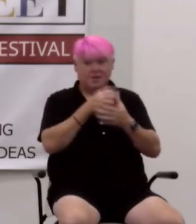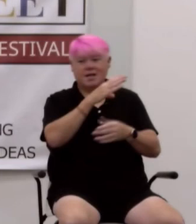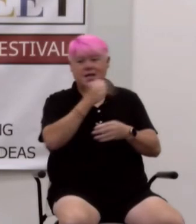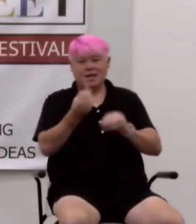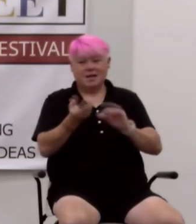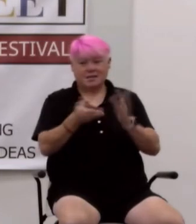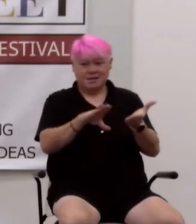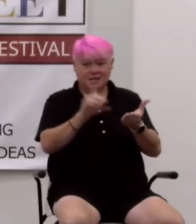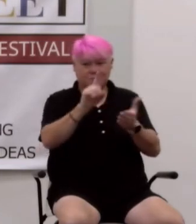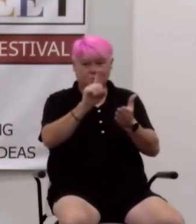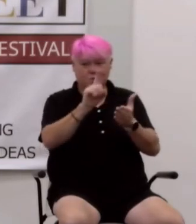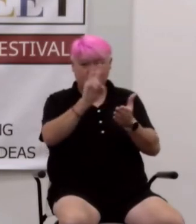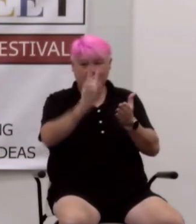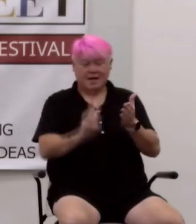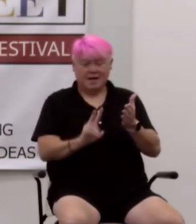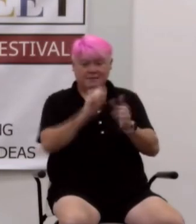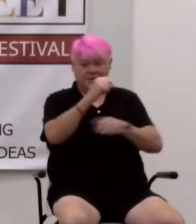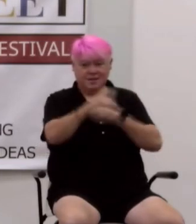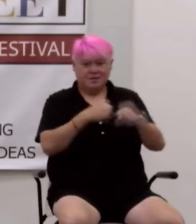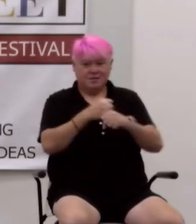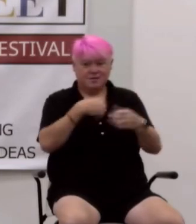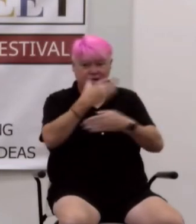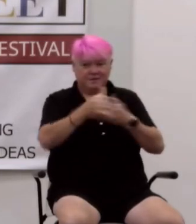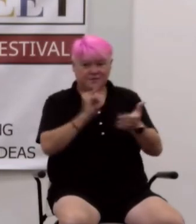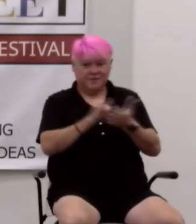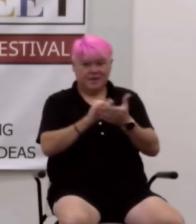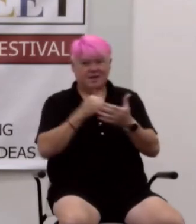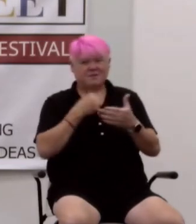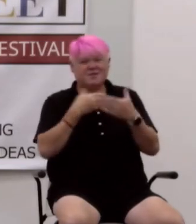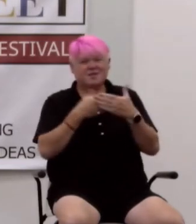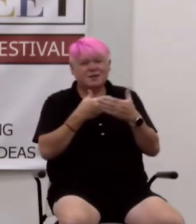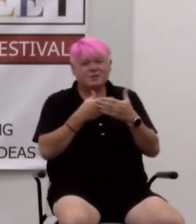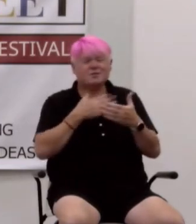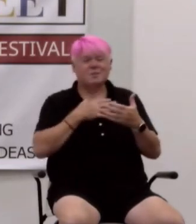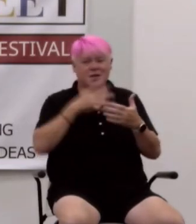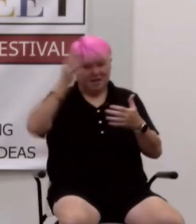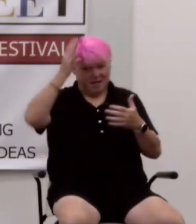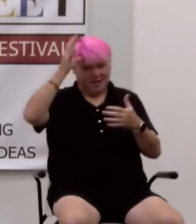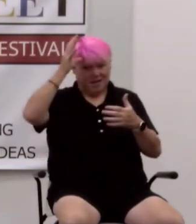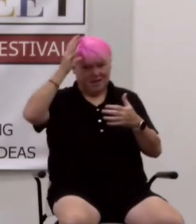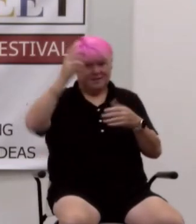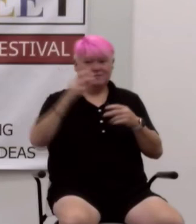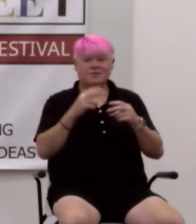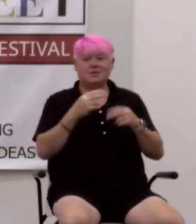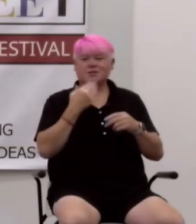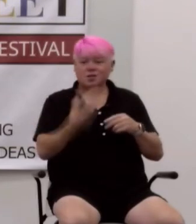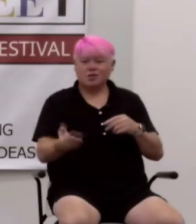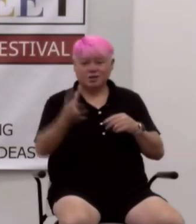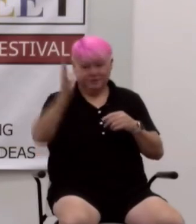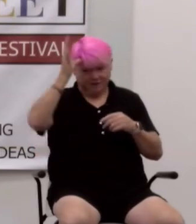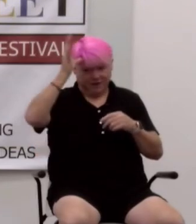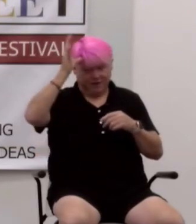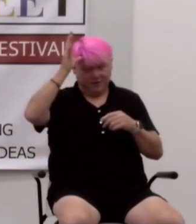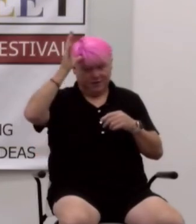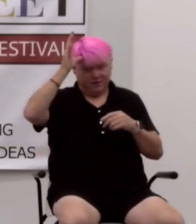after that. And I was very close to my dad. He was a very good father, so I was pretty